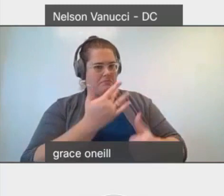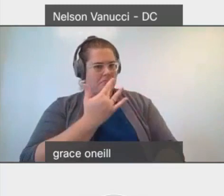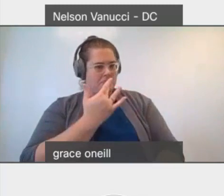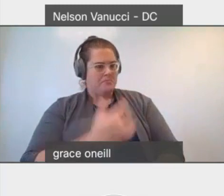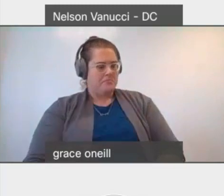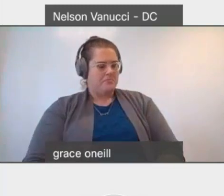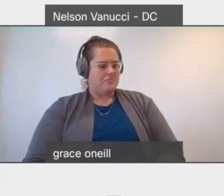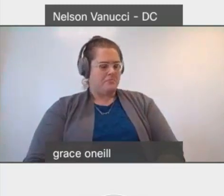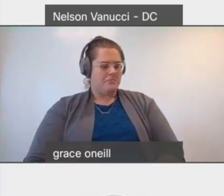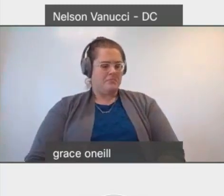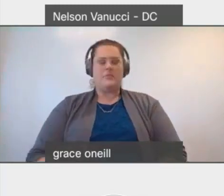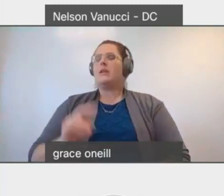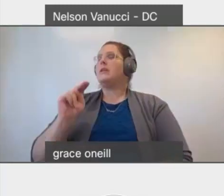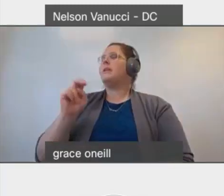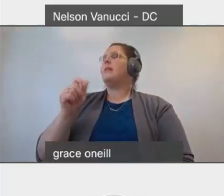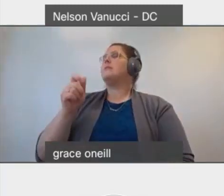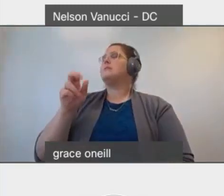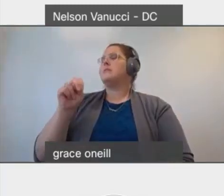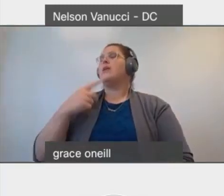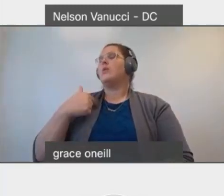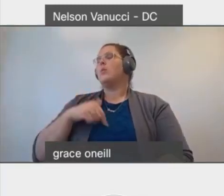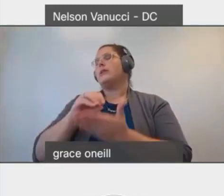It's duly noted. Thank you.